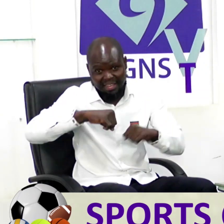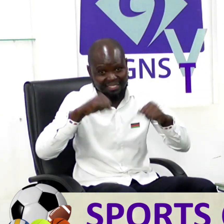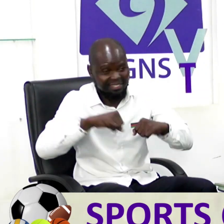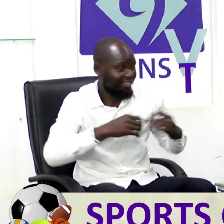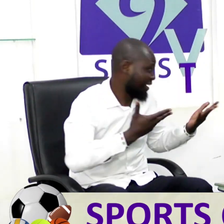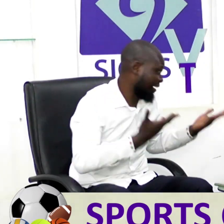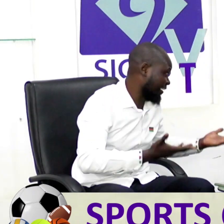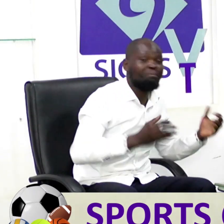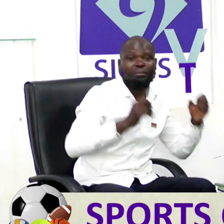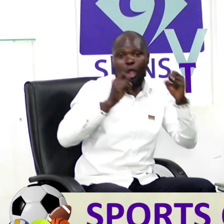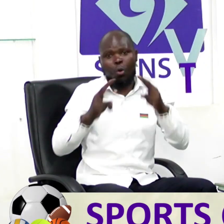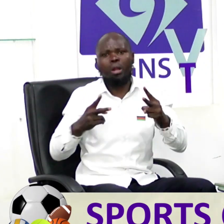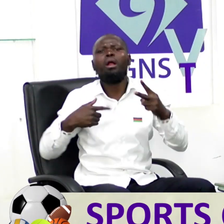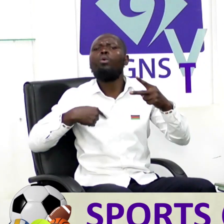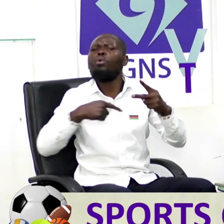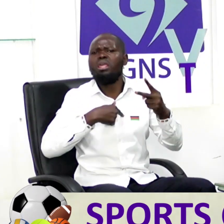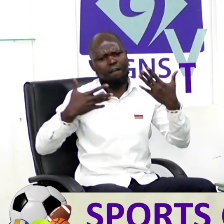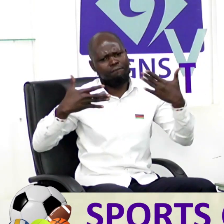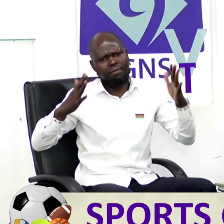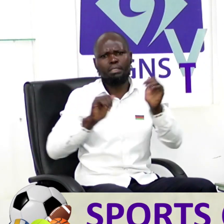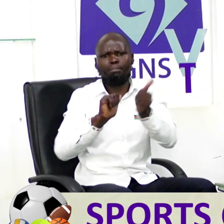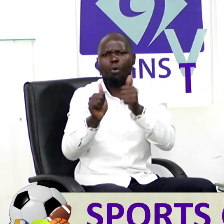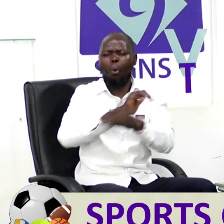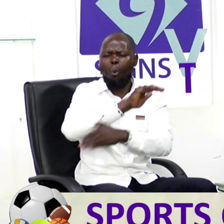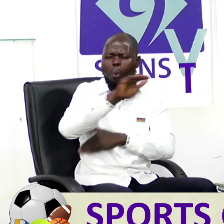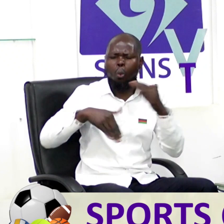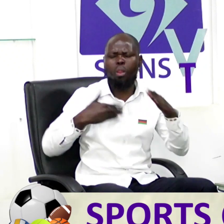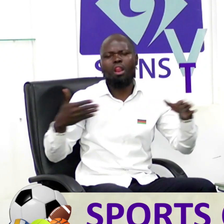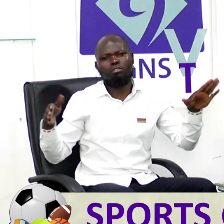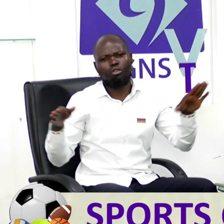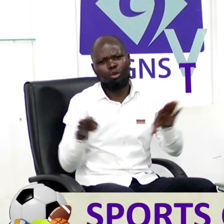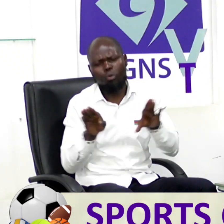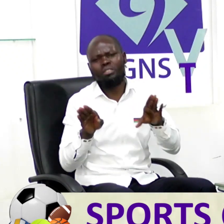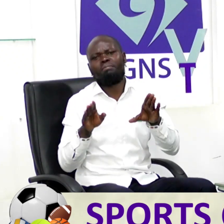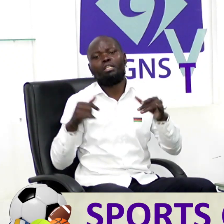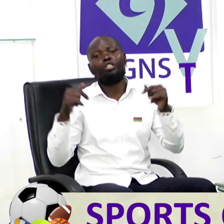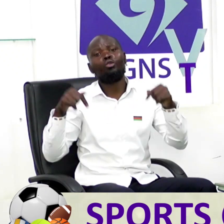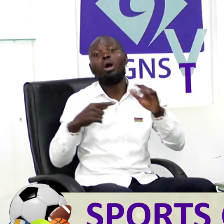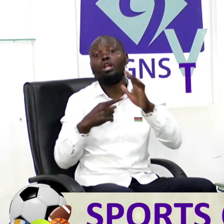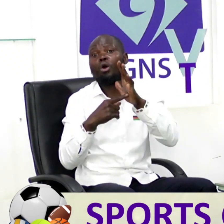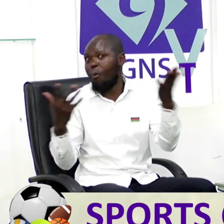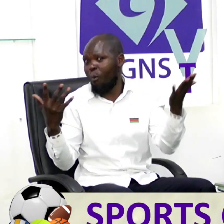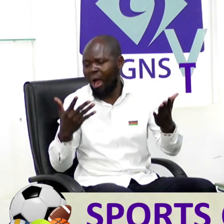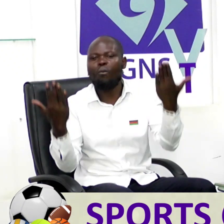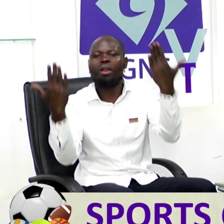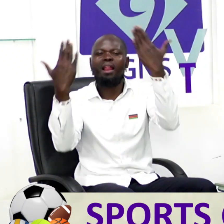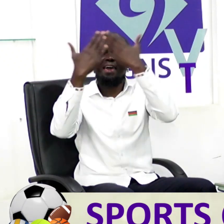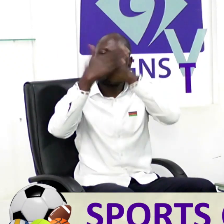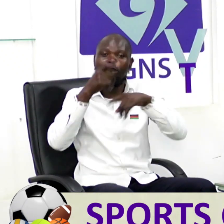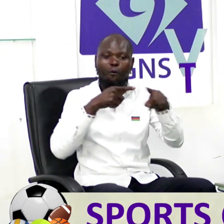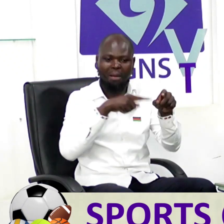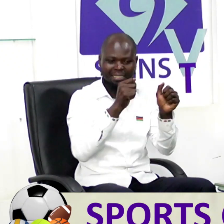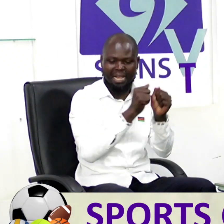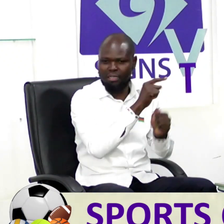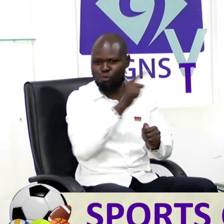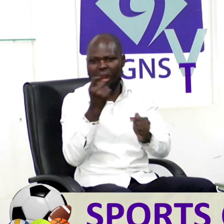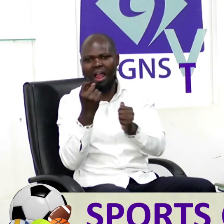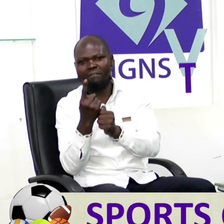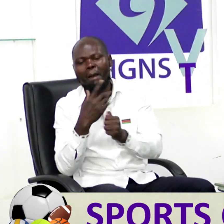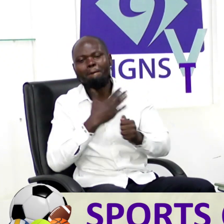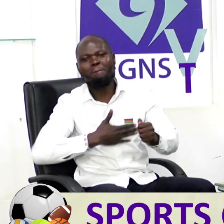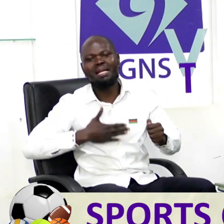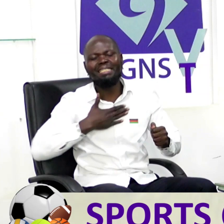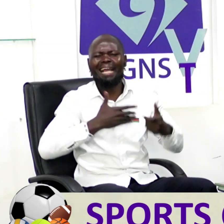so send in your comments, and if you agree with me. All the sports, that is all we had prepared for